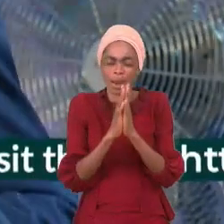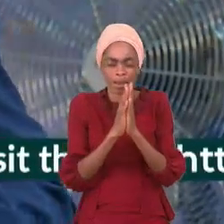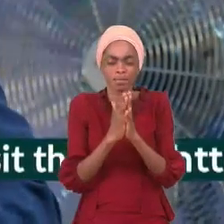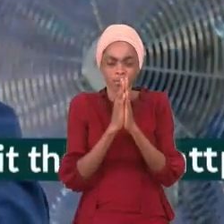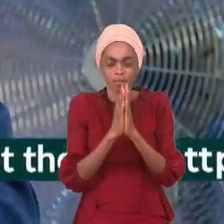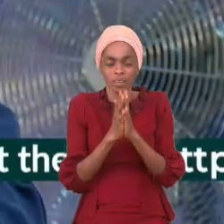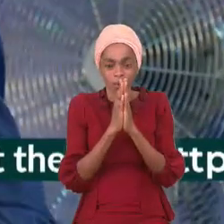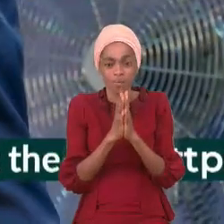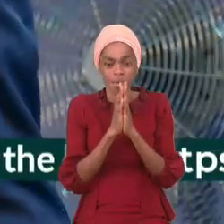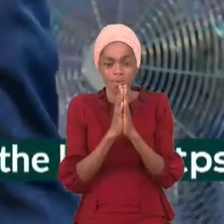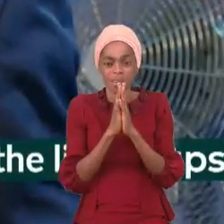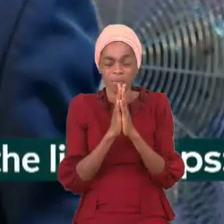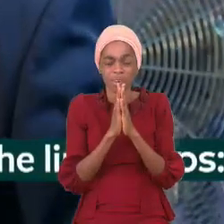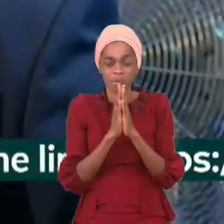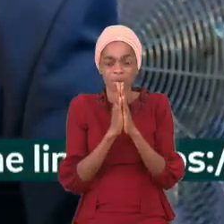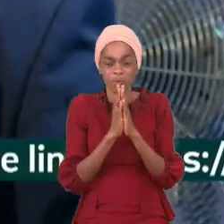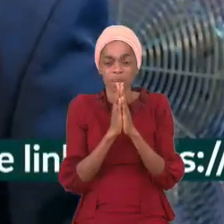please hurry up,